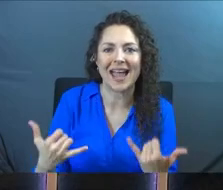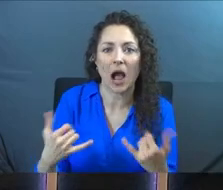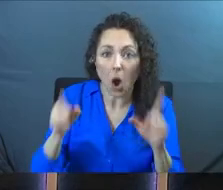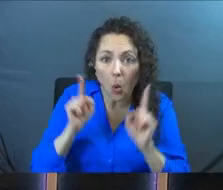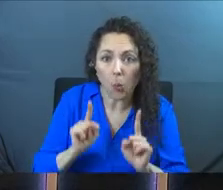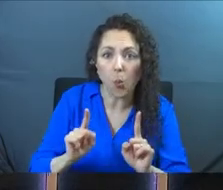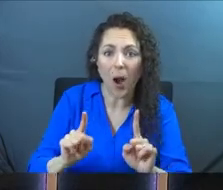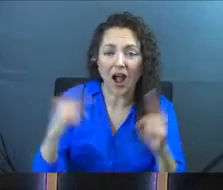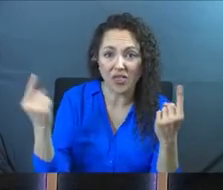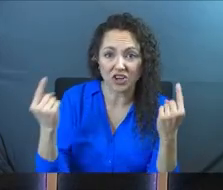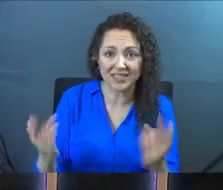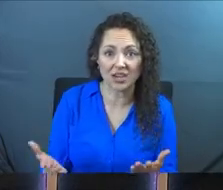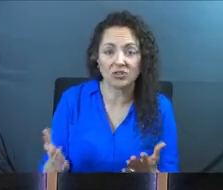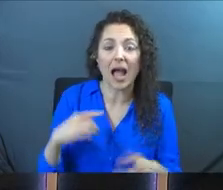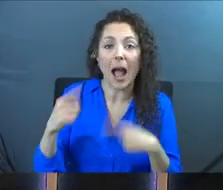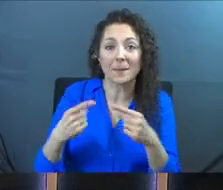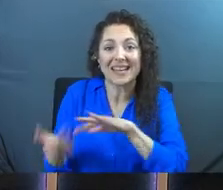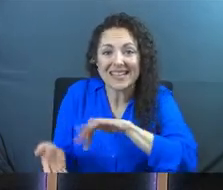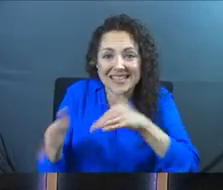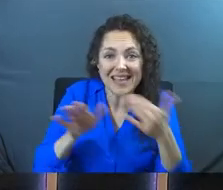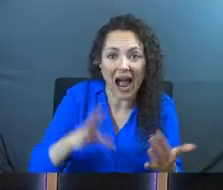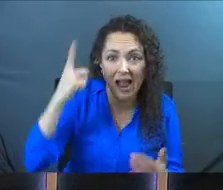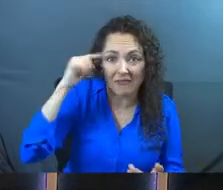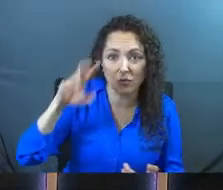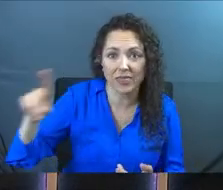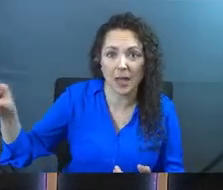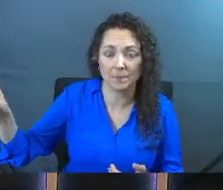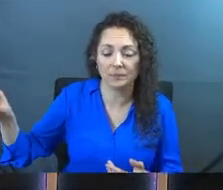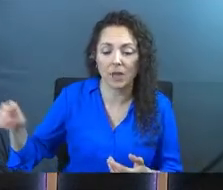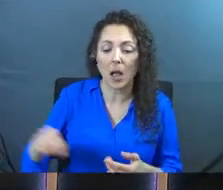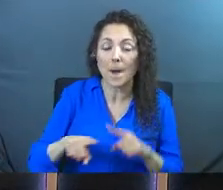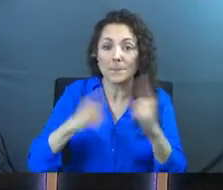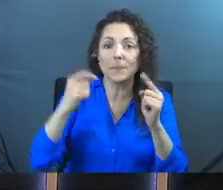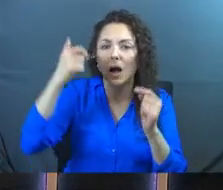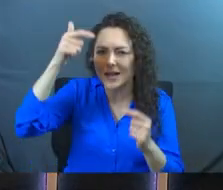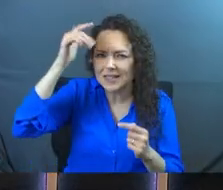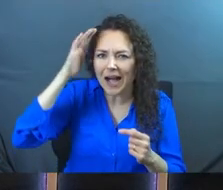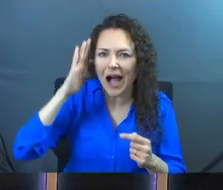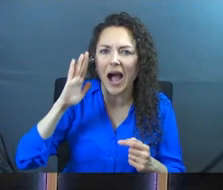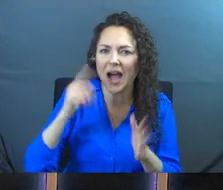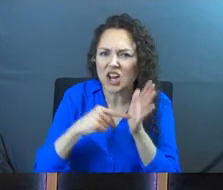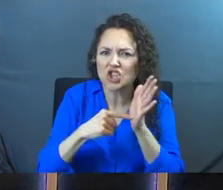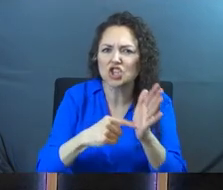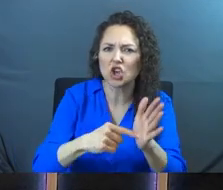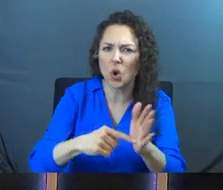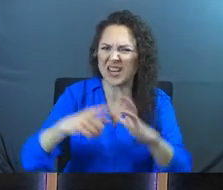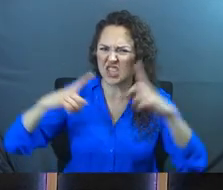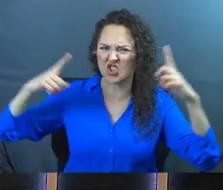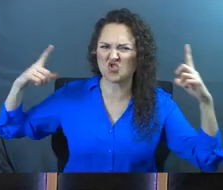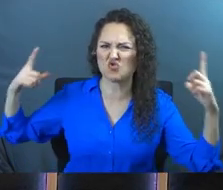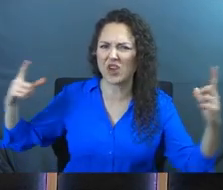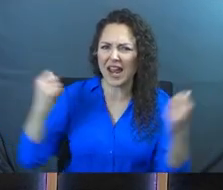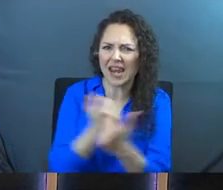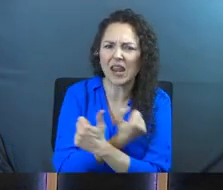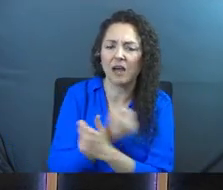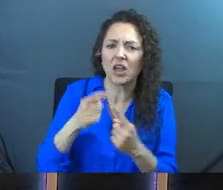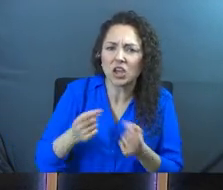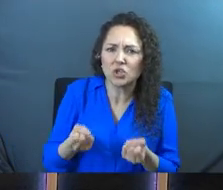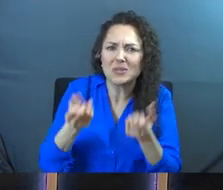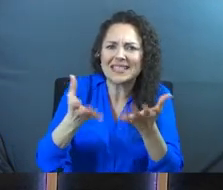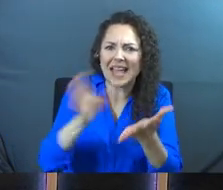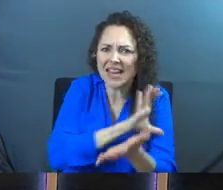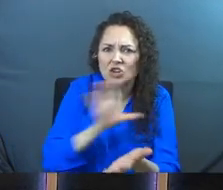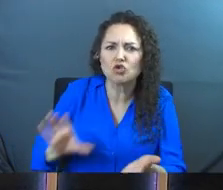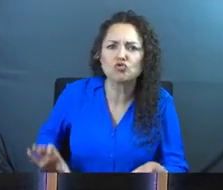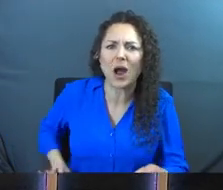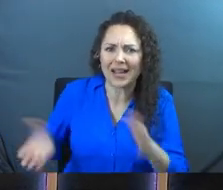sinners, I am going to die for them. Romans chapter 5, verse 8, but God showed his great love for us by sending Christ to die for us while